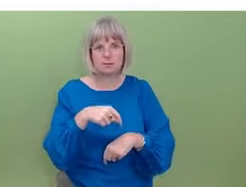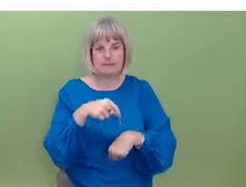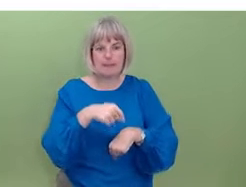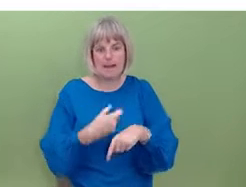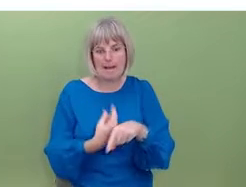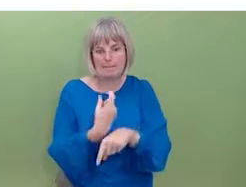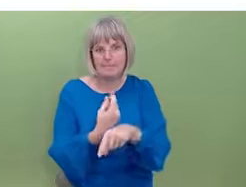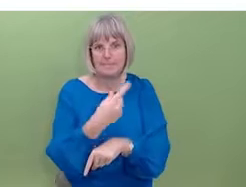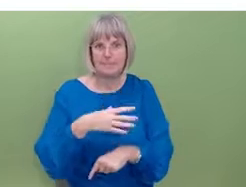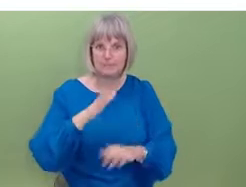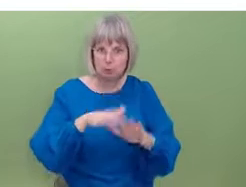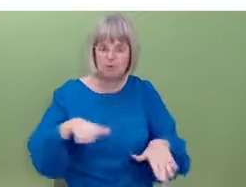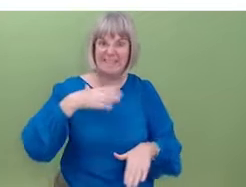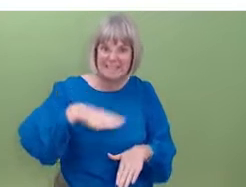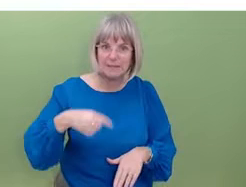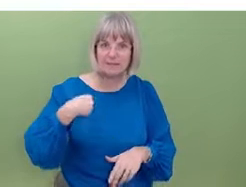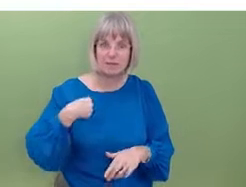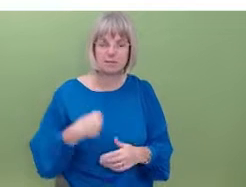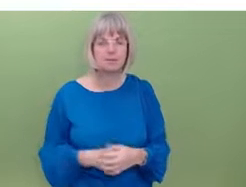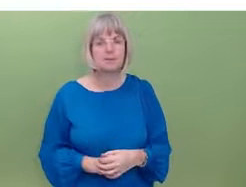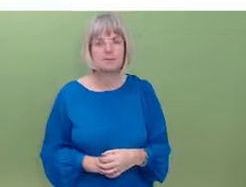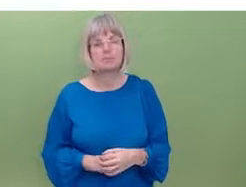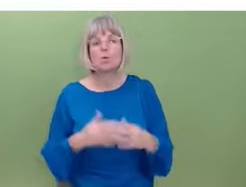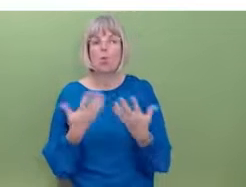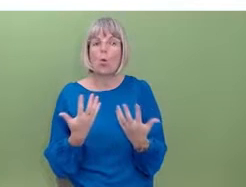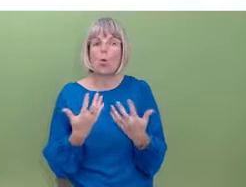wellbeing practitioners have been based either between